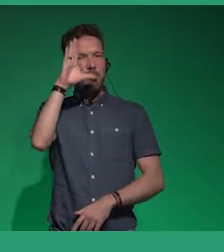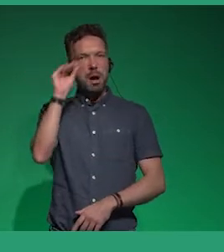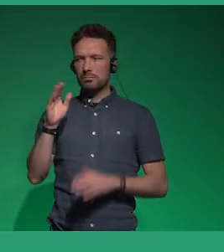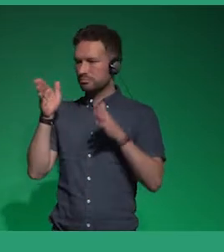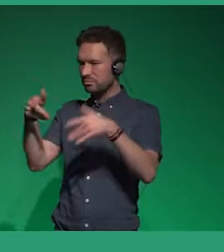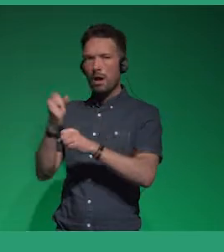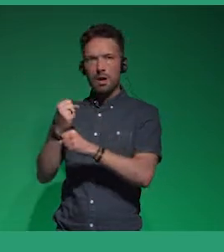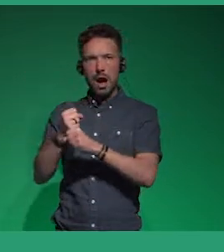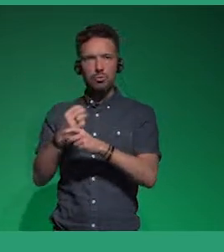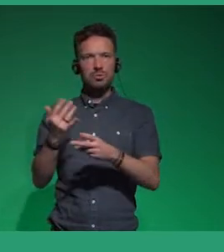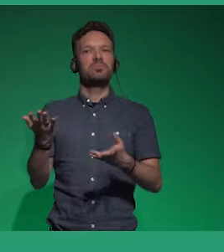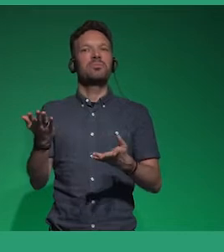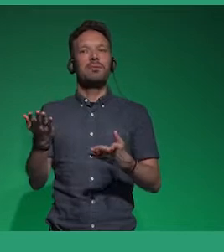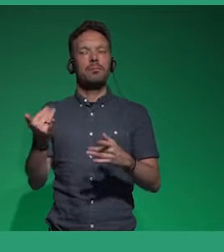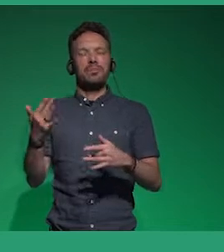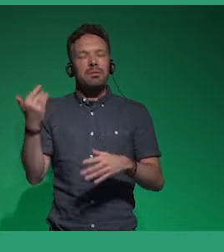female empowerment.